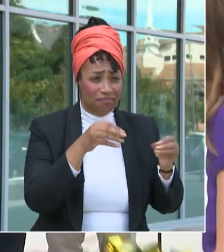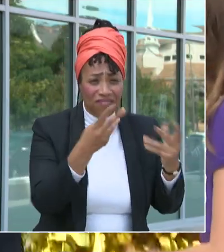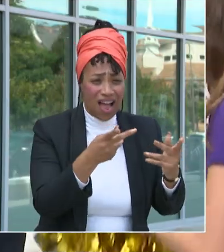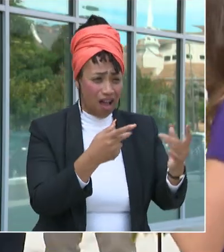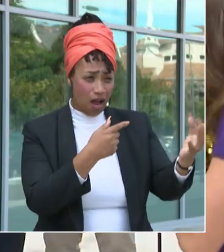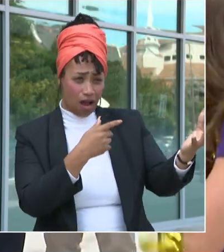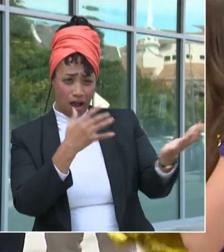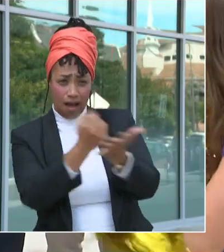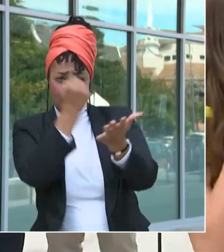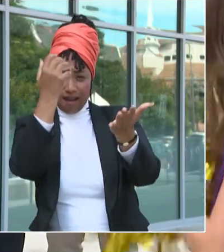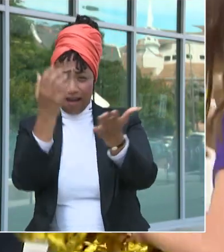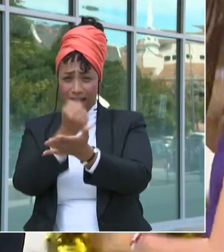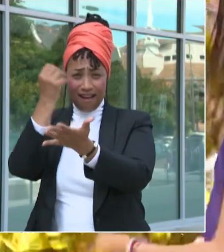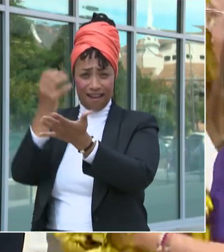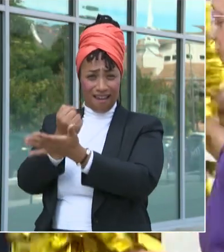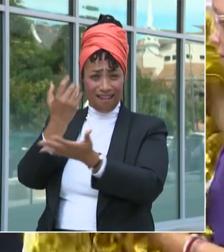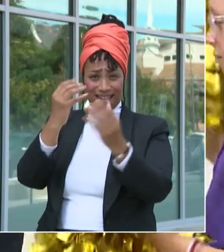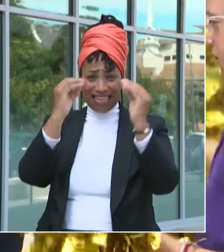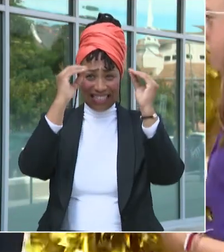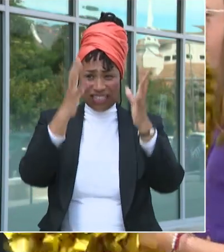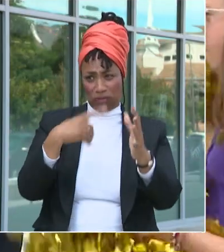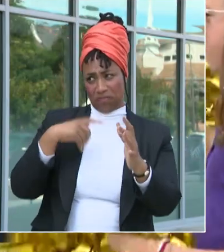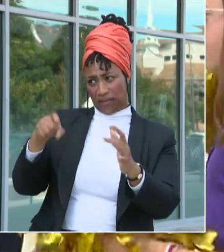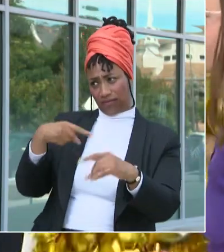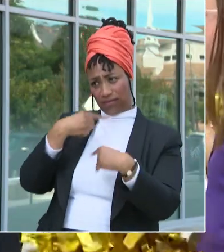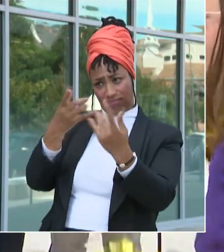the Truesdell education team.